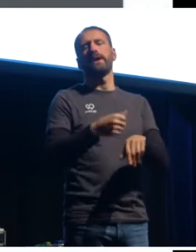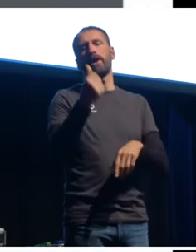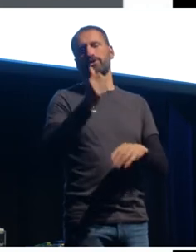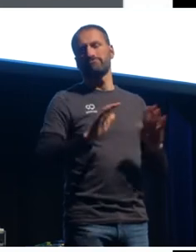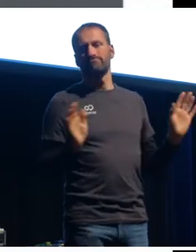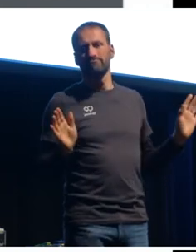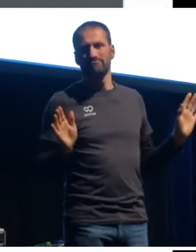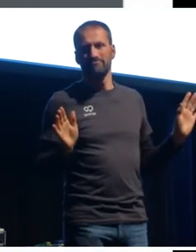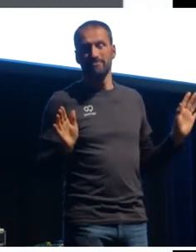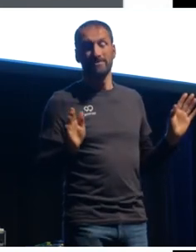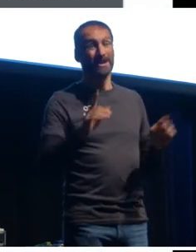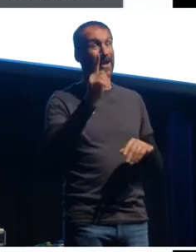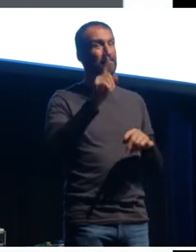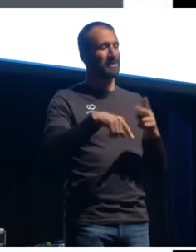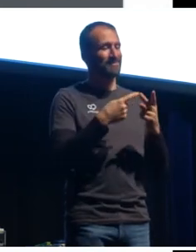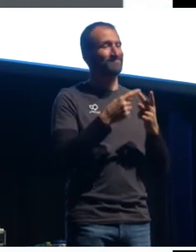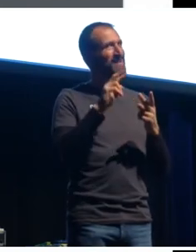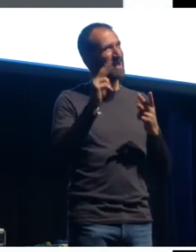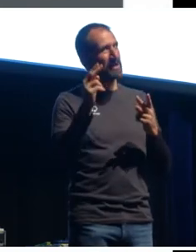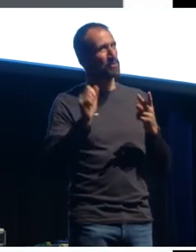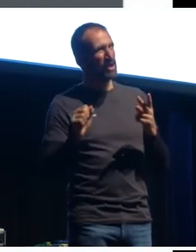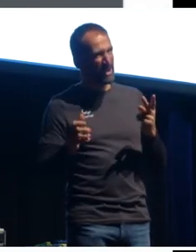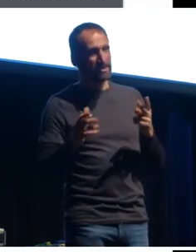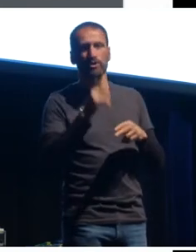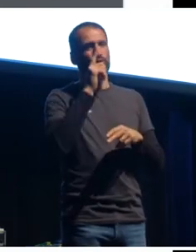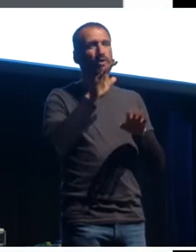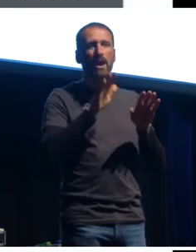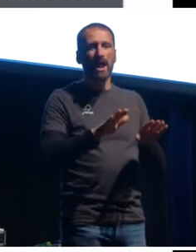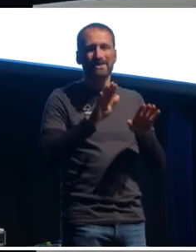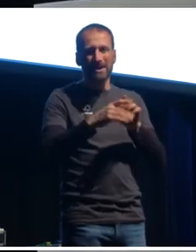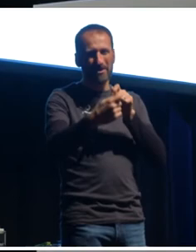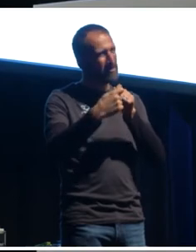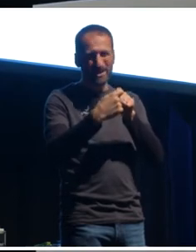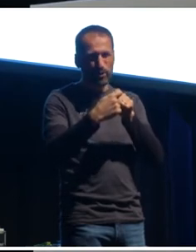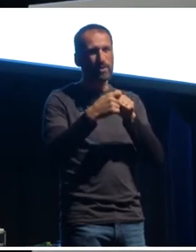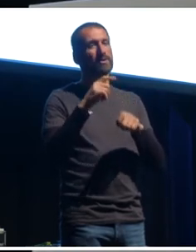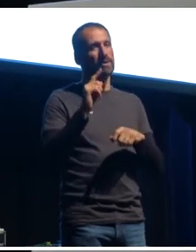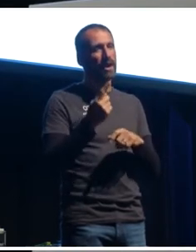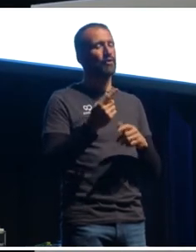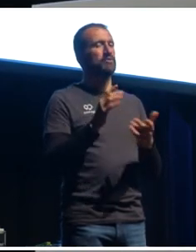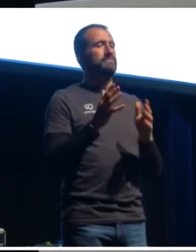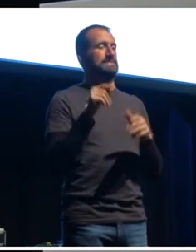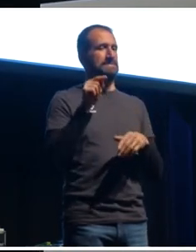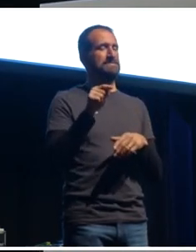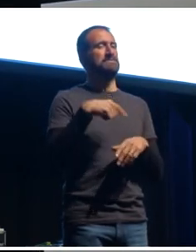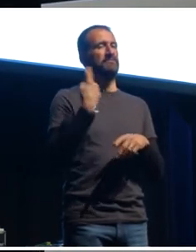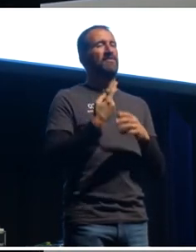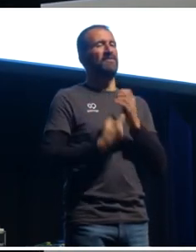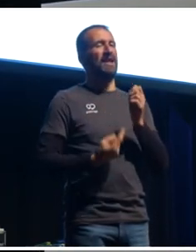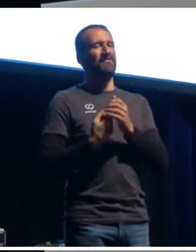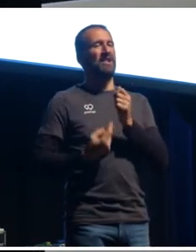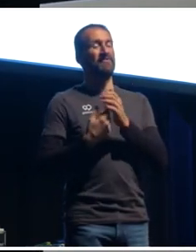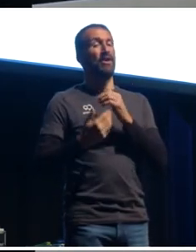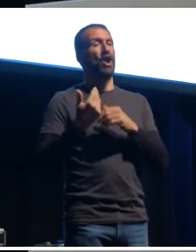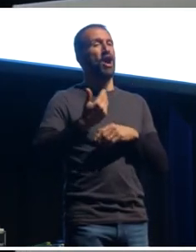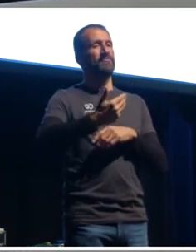But there's this other scenario too. It's not just the slow connections. It's the things will start to fail a lot more than before when you have everything in